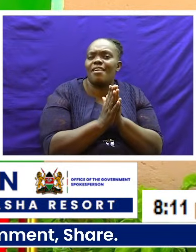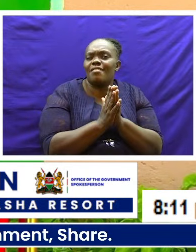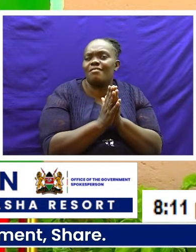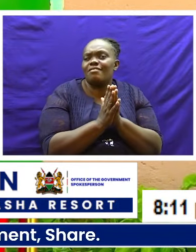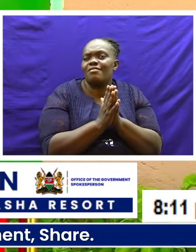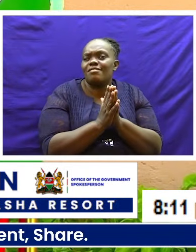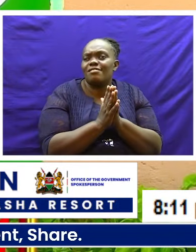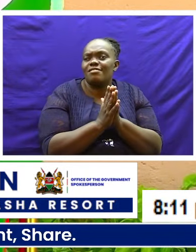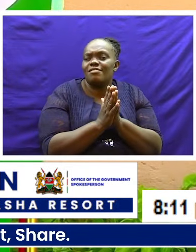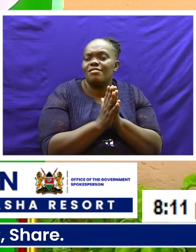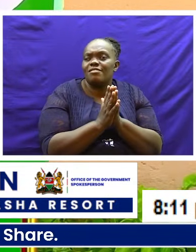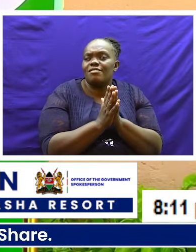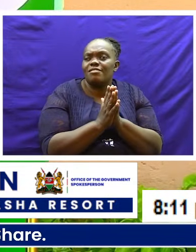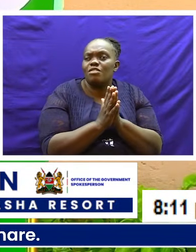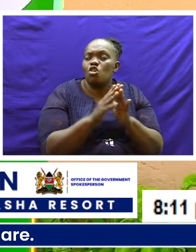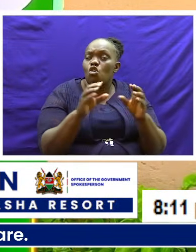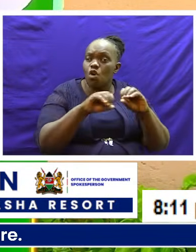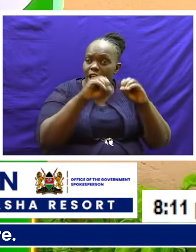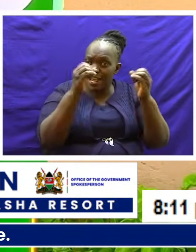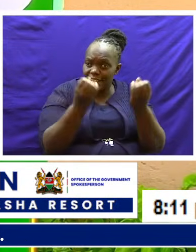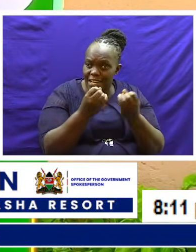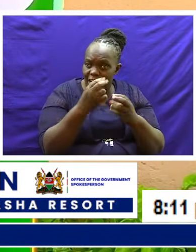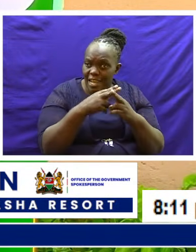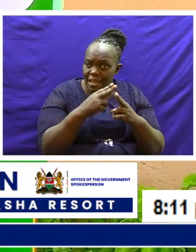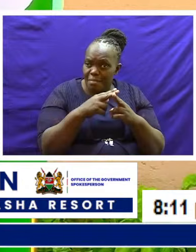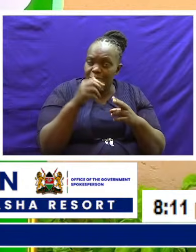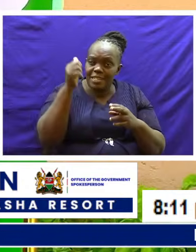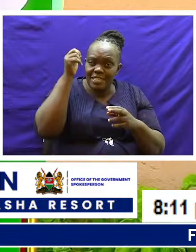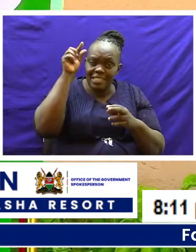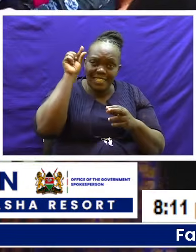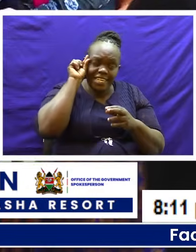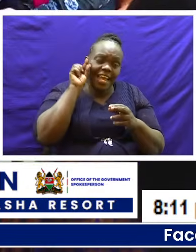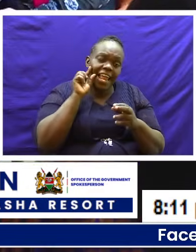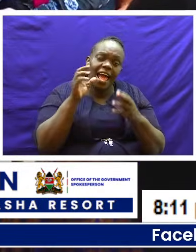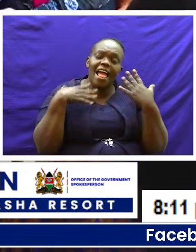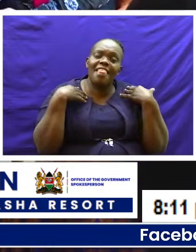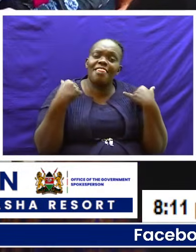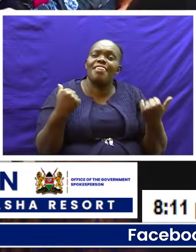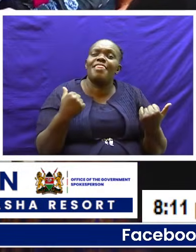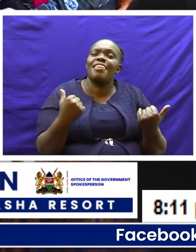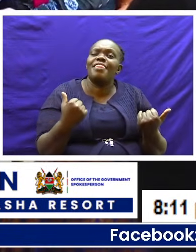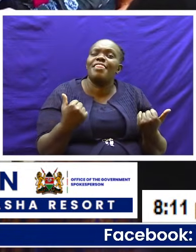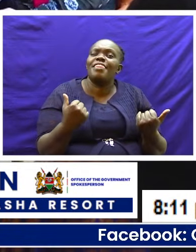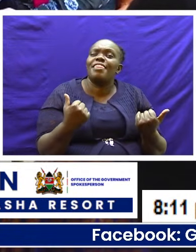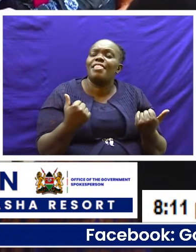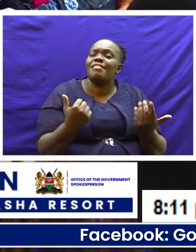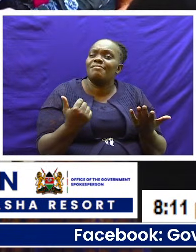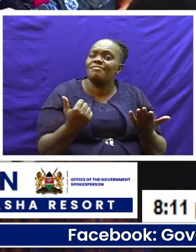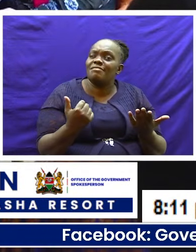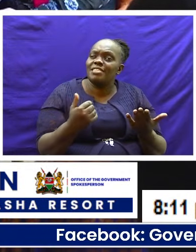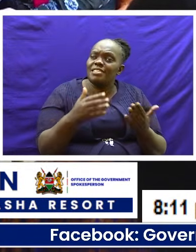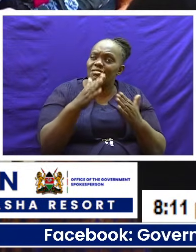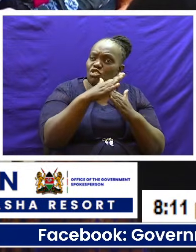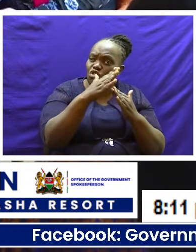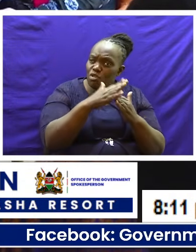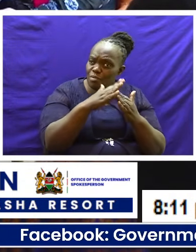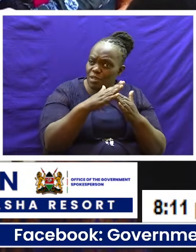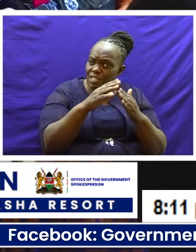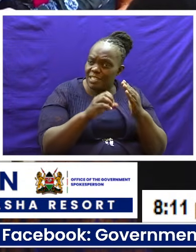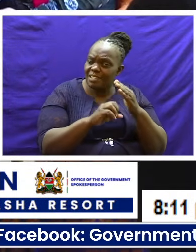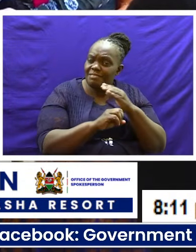an organization called Engender Health. Okay. Engender Health as a senior technical